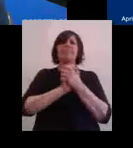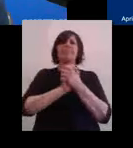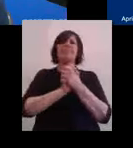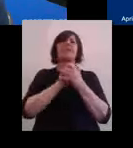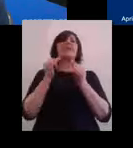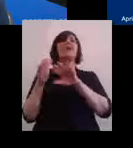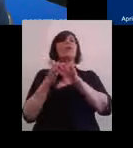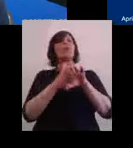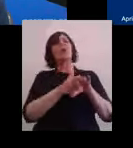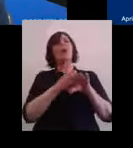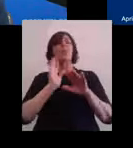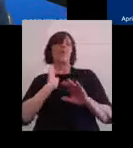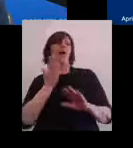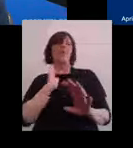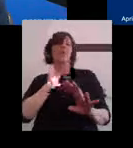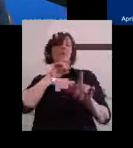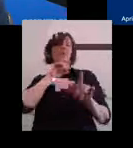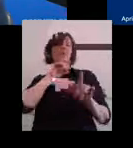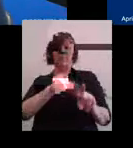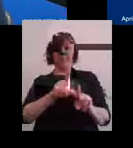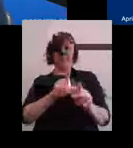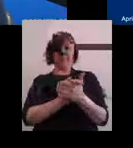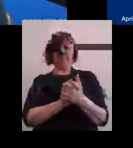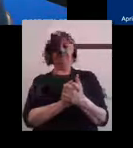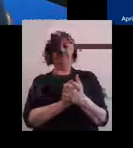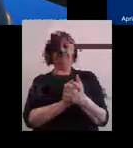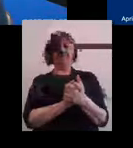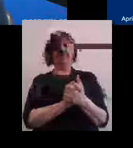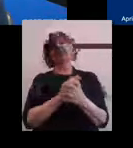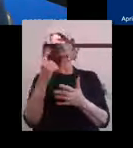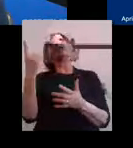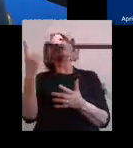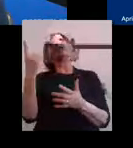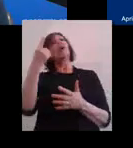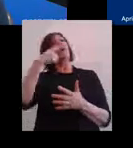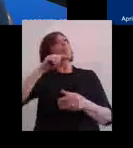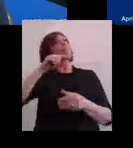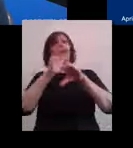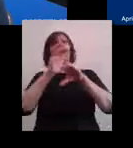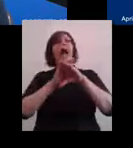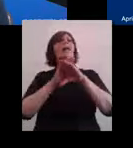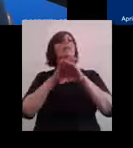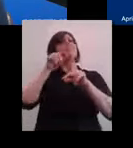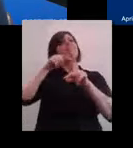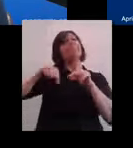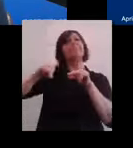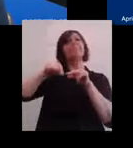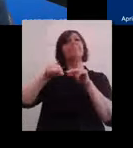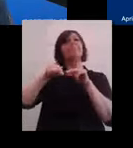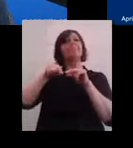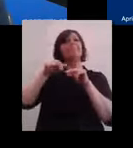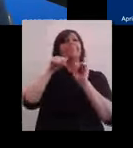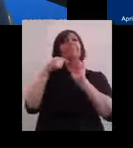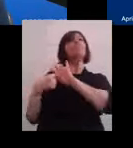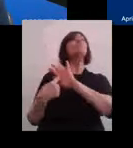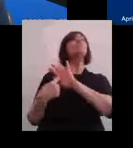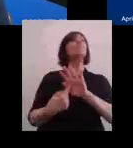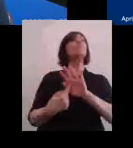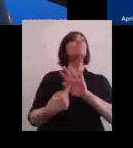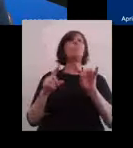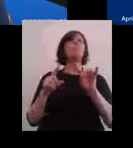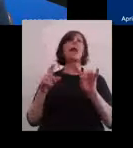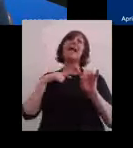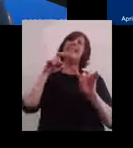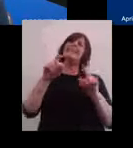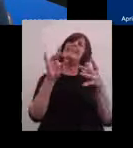response, there's something that we've been working on quietly behind the scenes, but I think it needs to be brought up with the public, and that